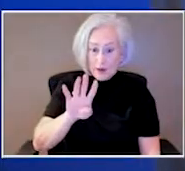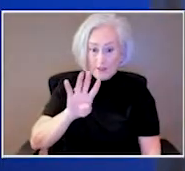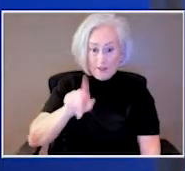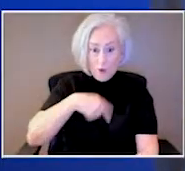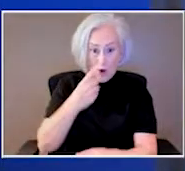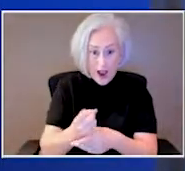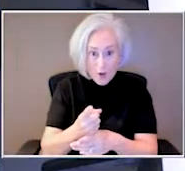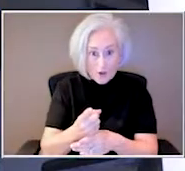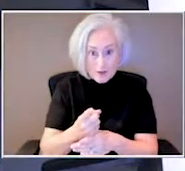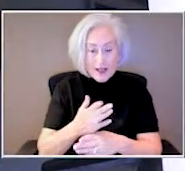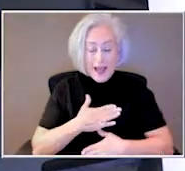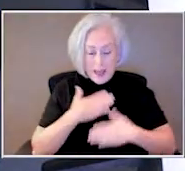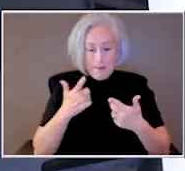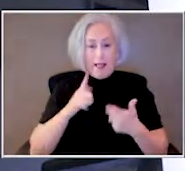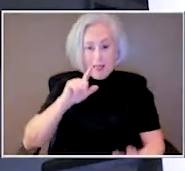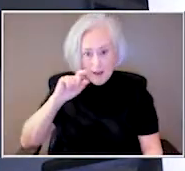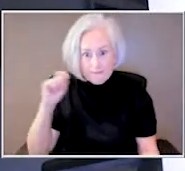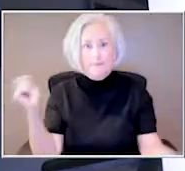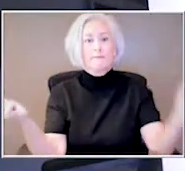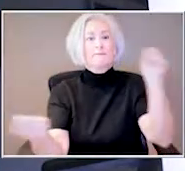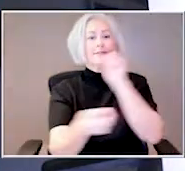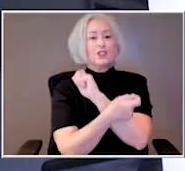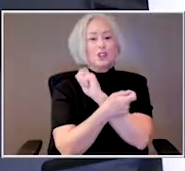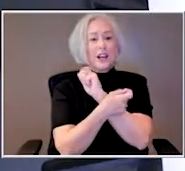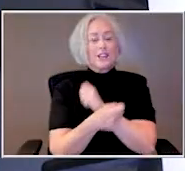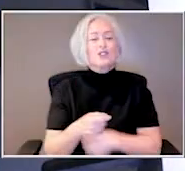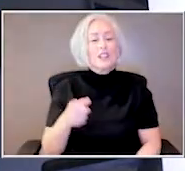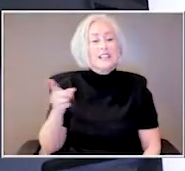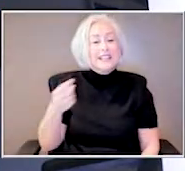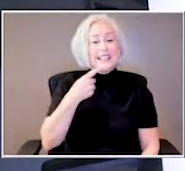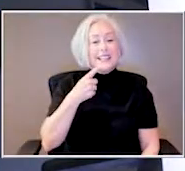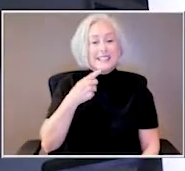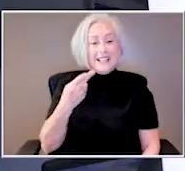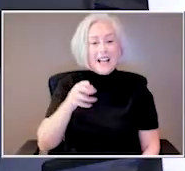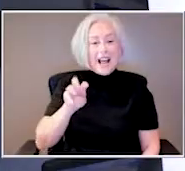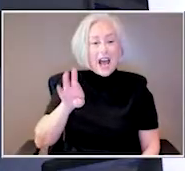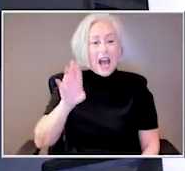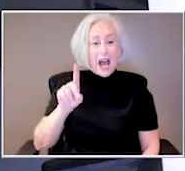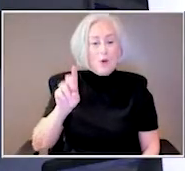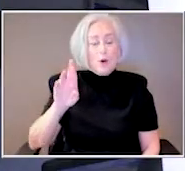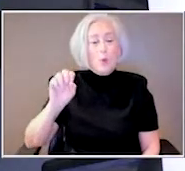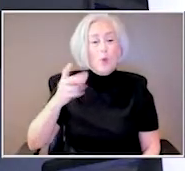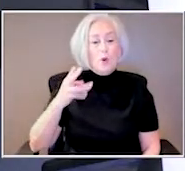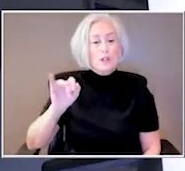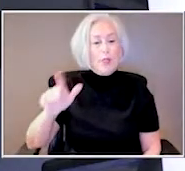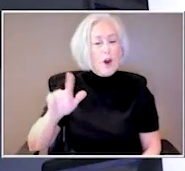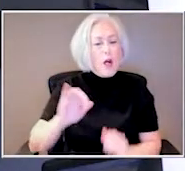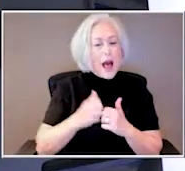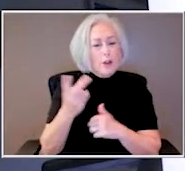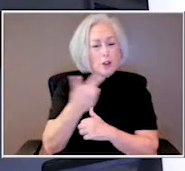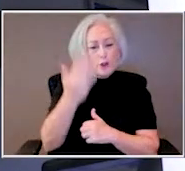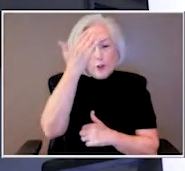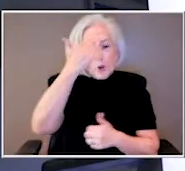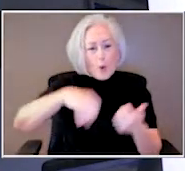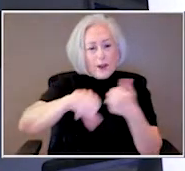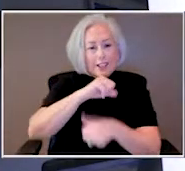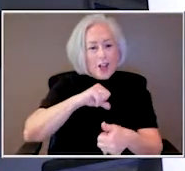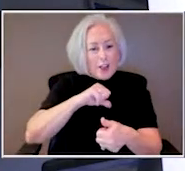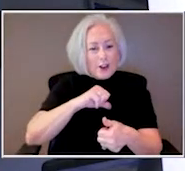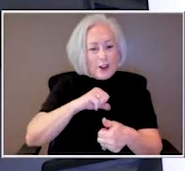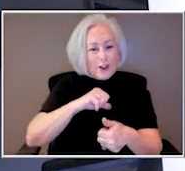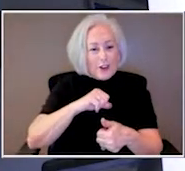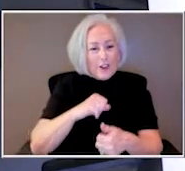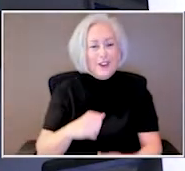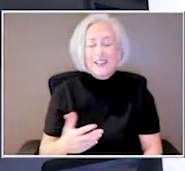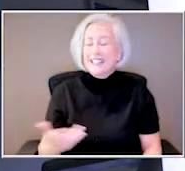changed. Okay, because he mentioned the name Howard Rosenthal. You knew Yes. the name. Yes. How did you know each other before? Dr.